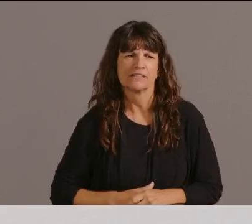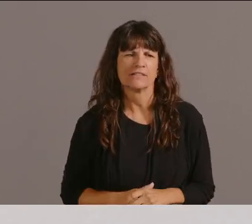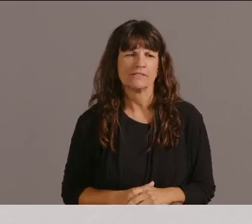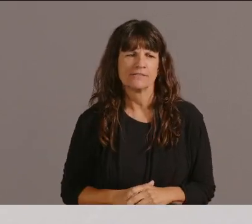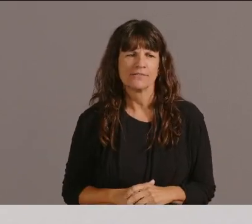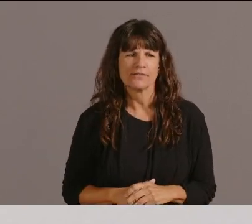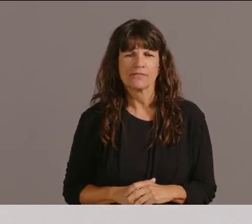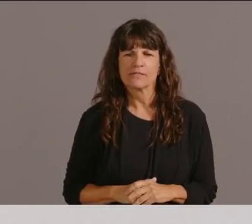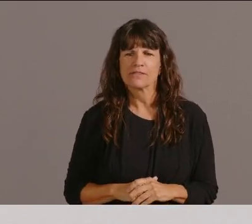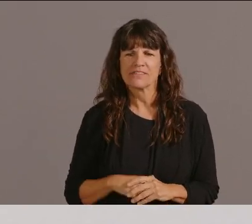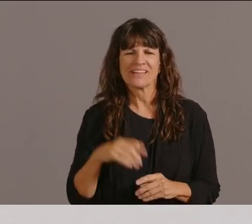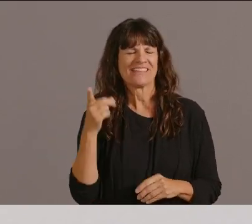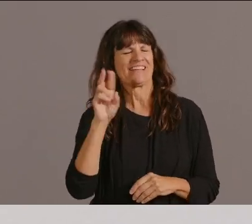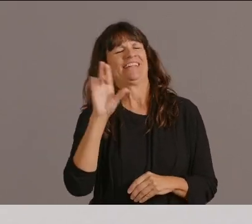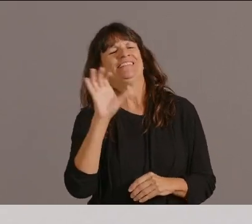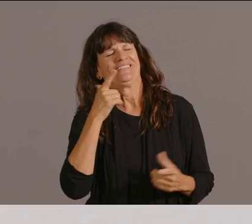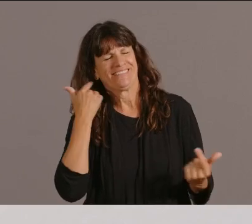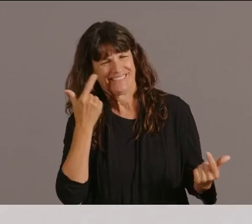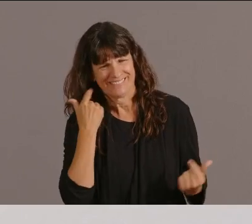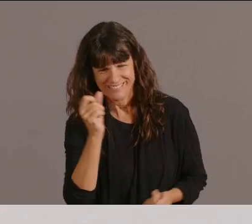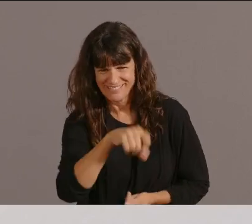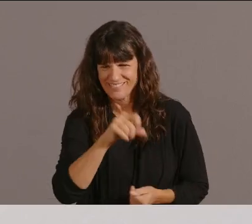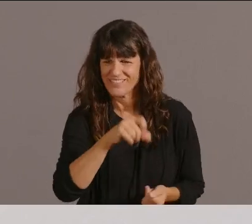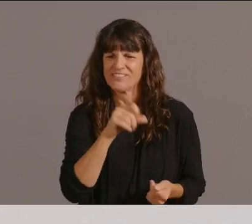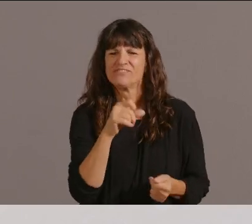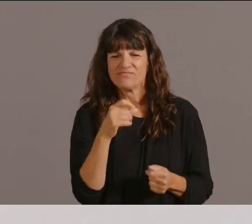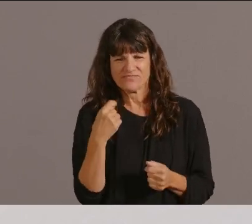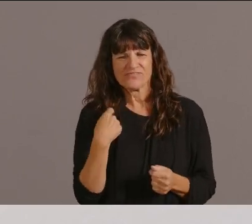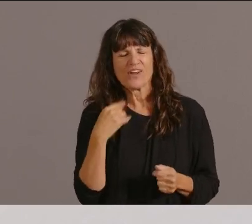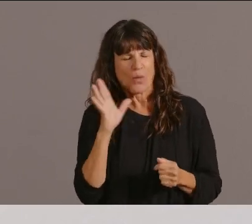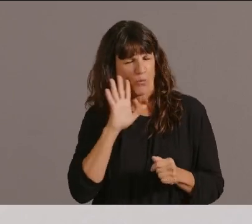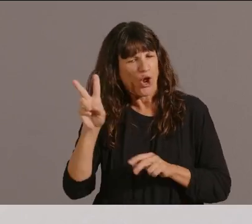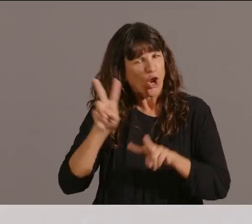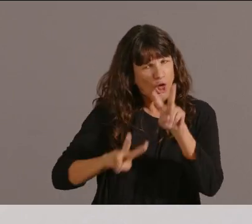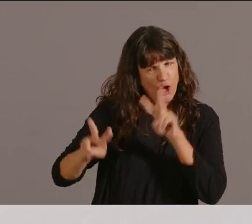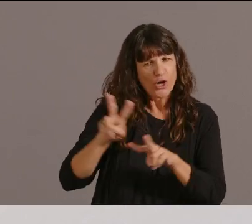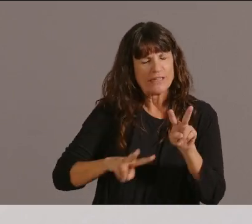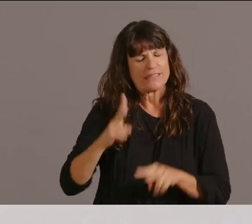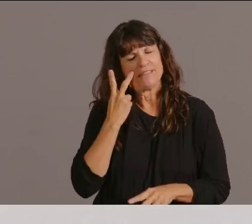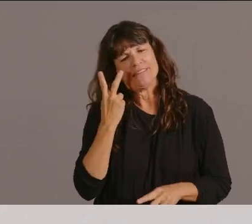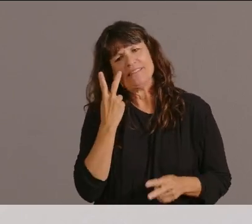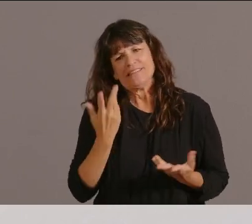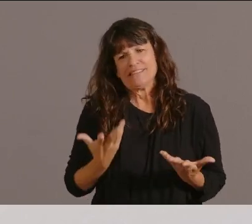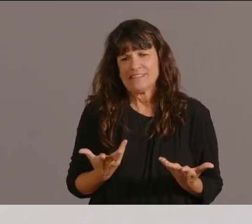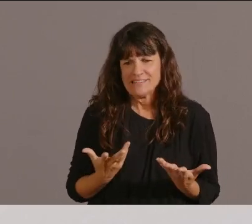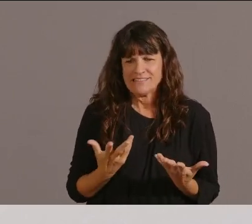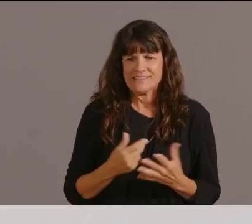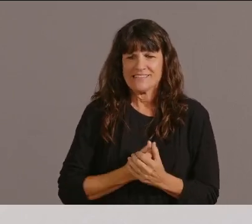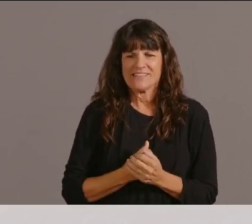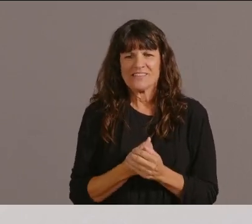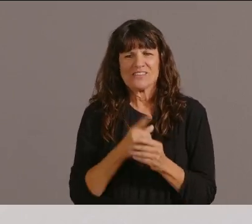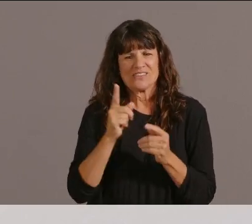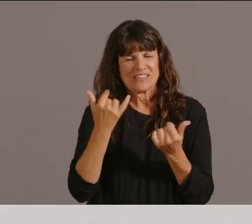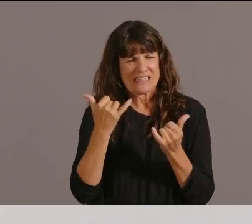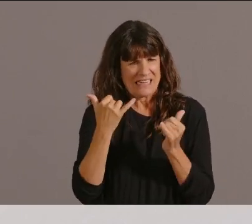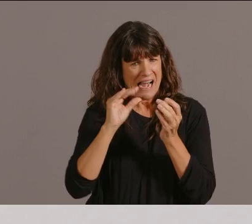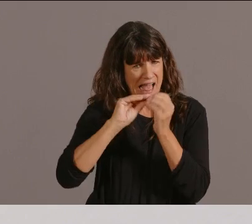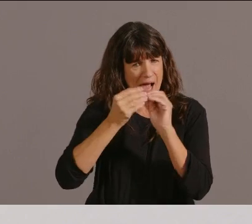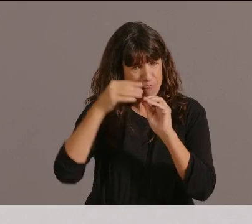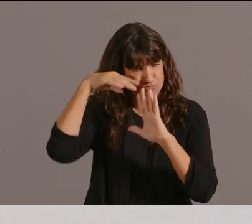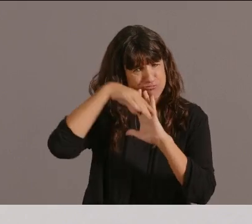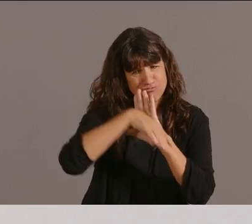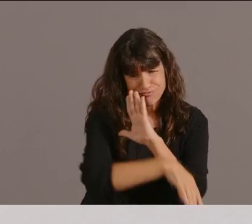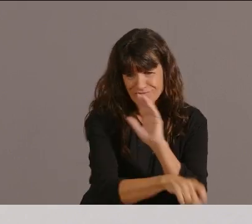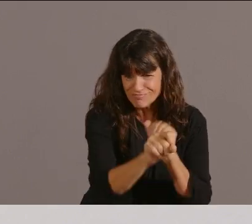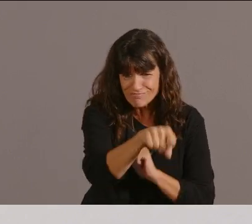I'll take a look and see what we can do for you, Howie. The transmission rate, you are right, is getting very, very close. And